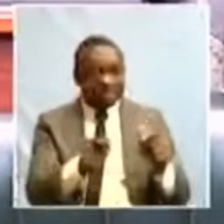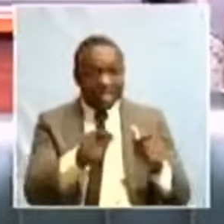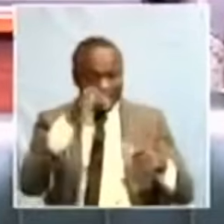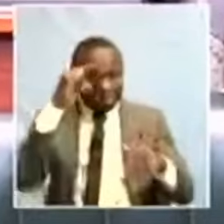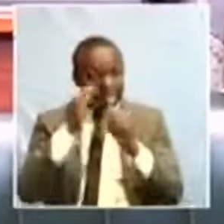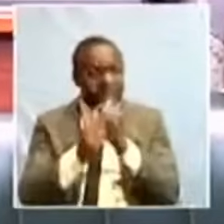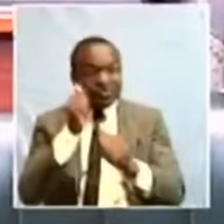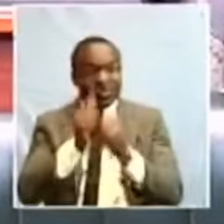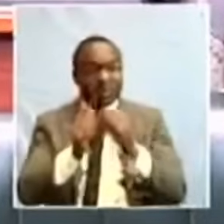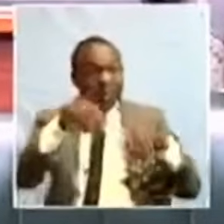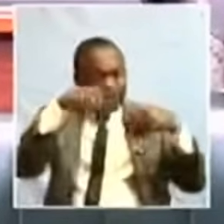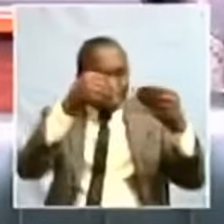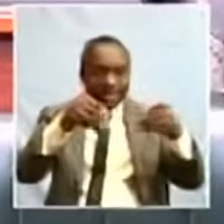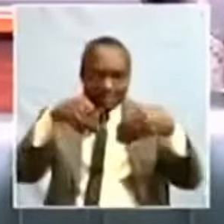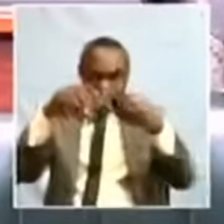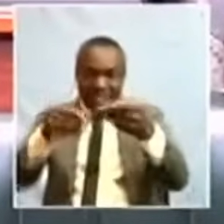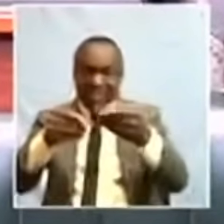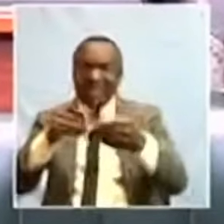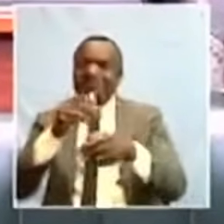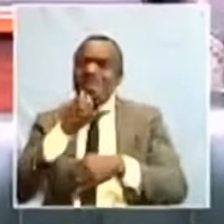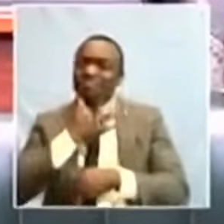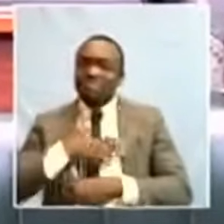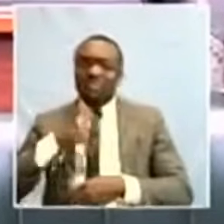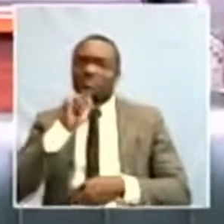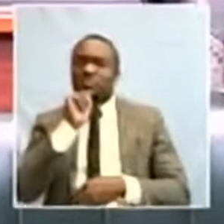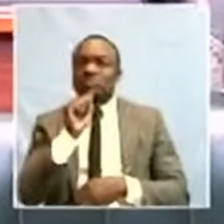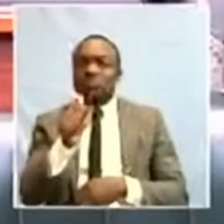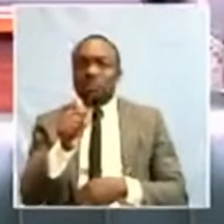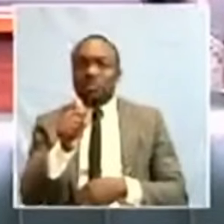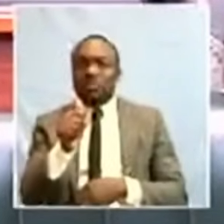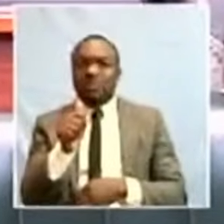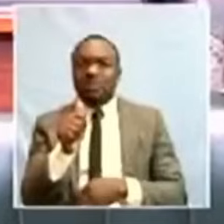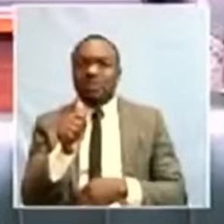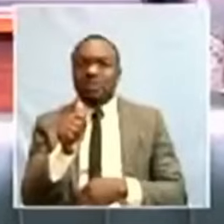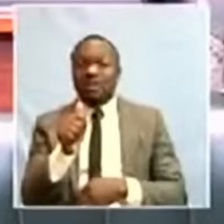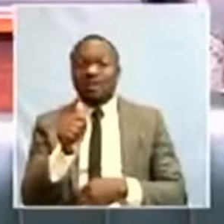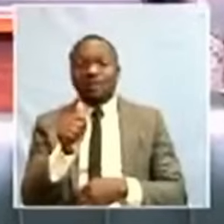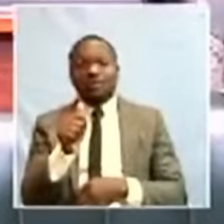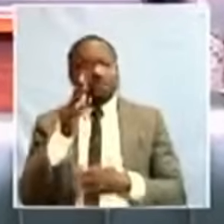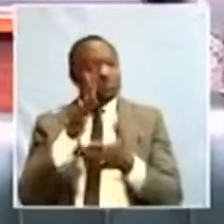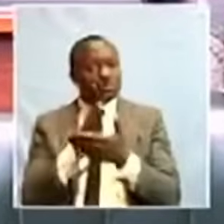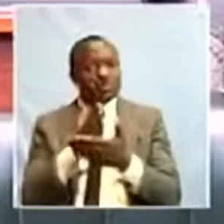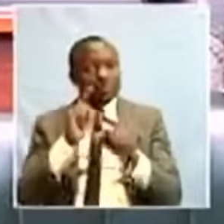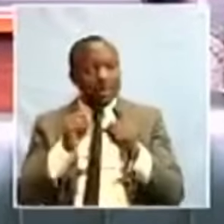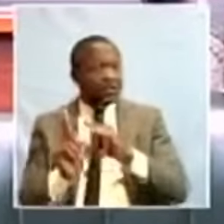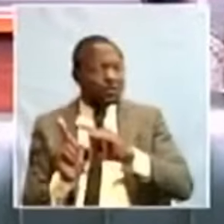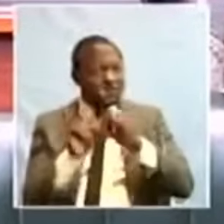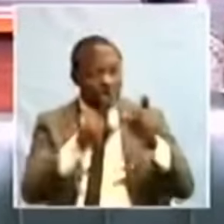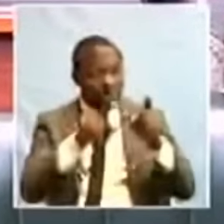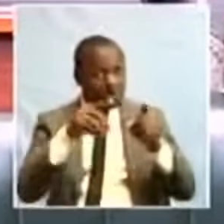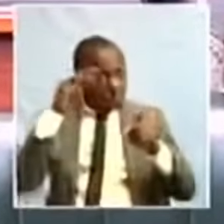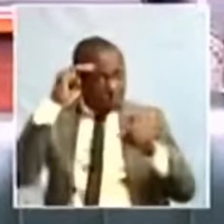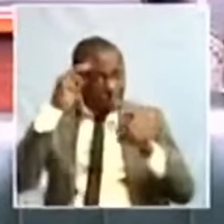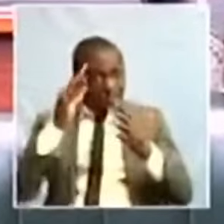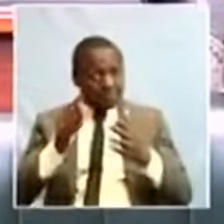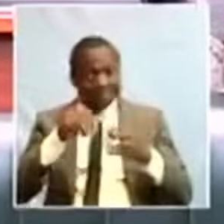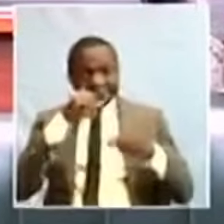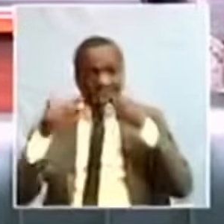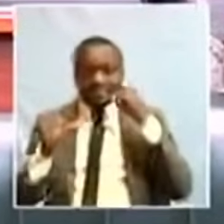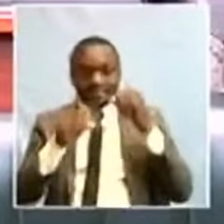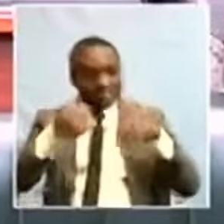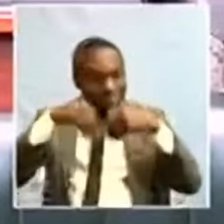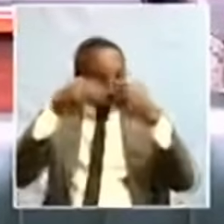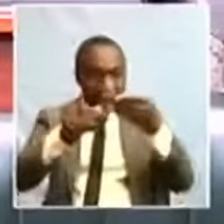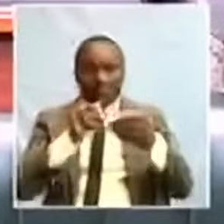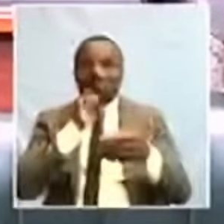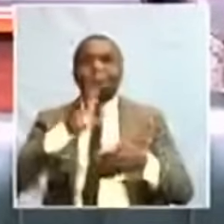because of the allocation, please don't hesitate to go to the Minister of Agriculture and say the allocation